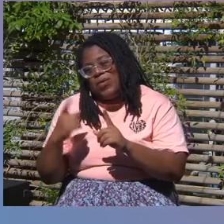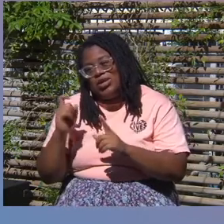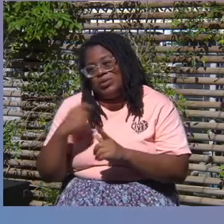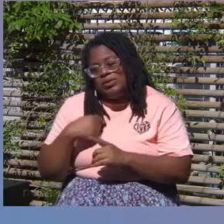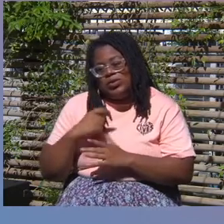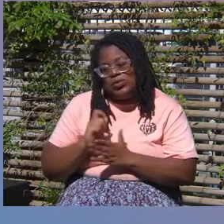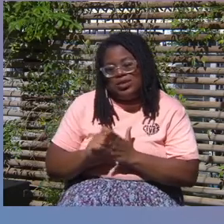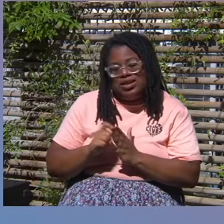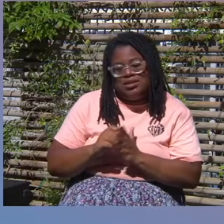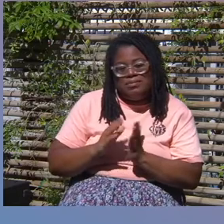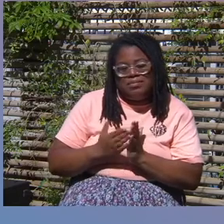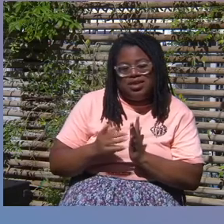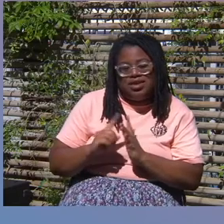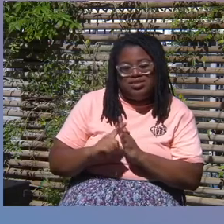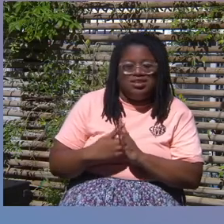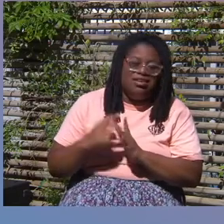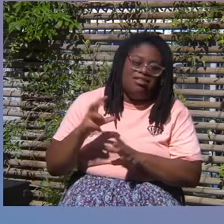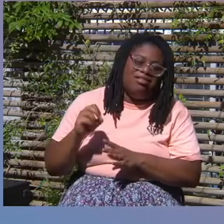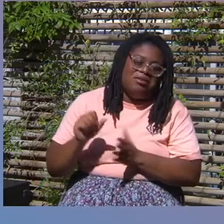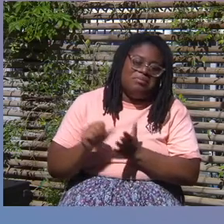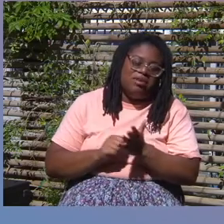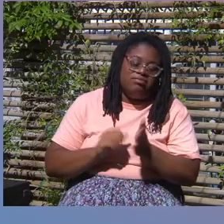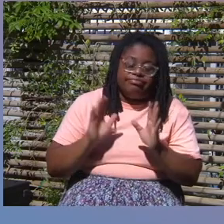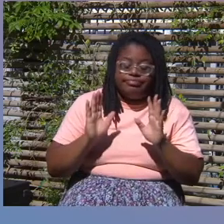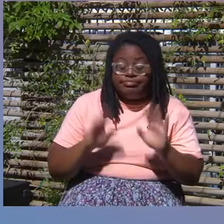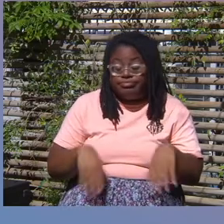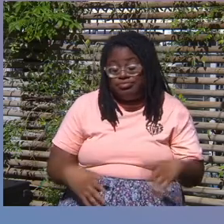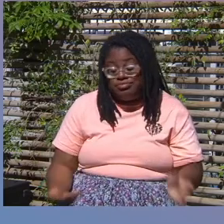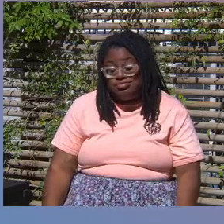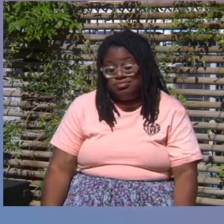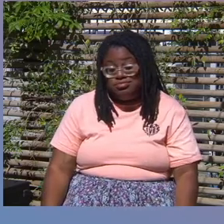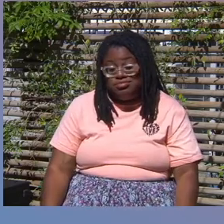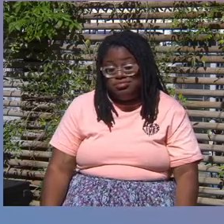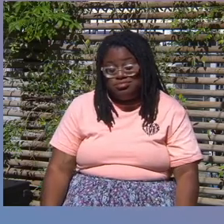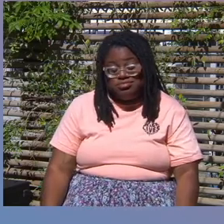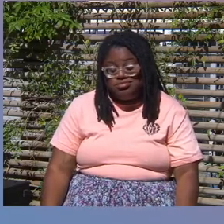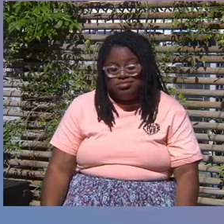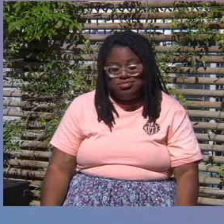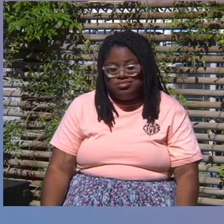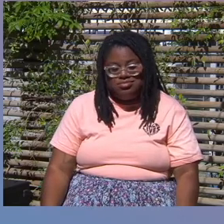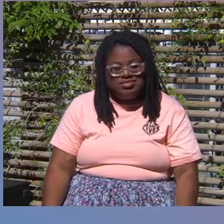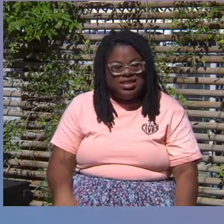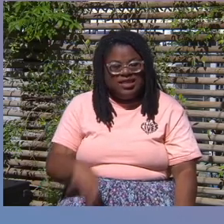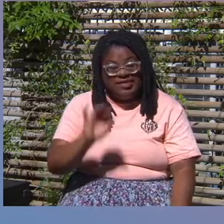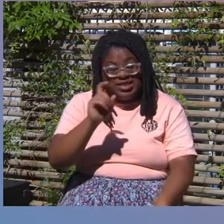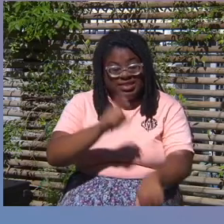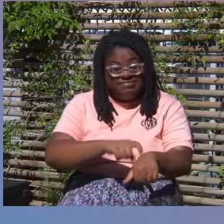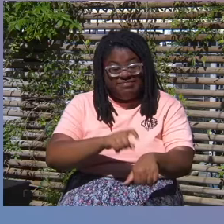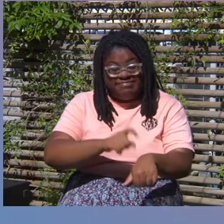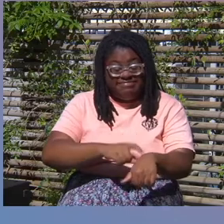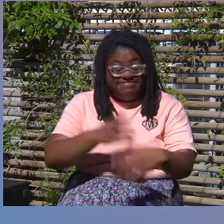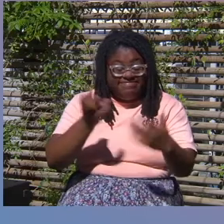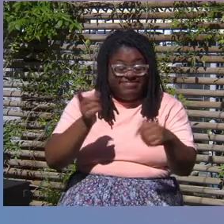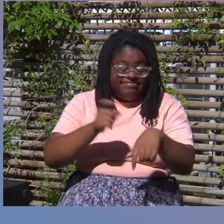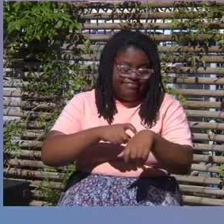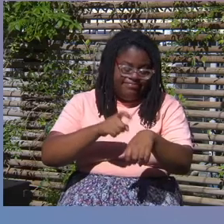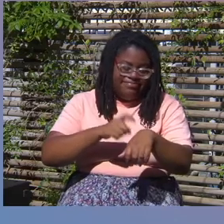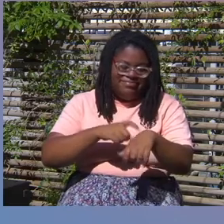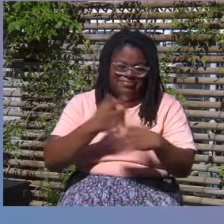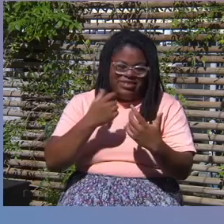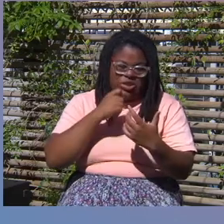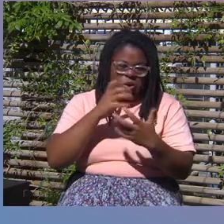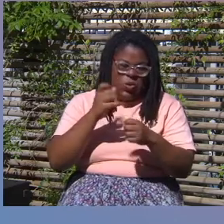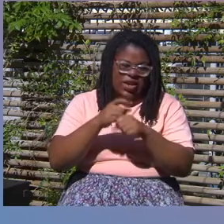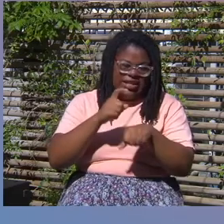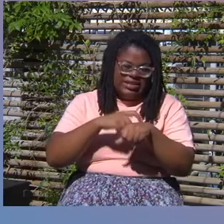book. I wrote about 30 pages, and child, I still have, you know, I got to find the time. It's time. You know, you don't